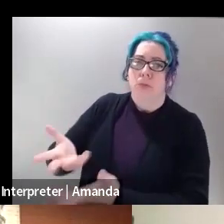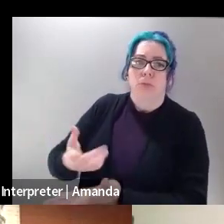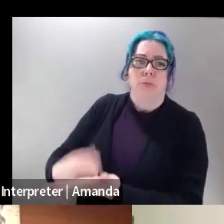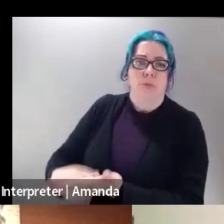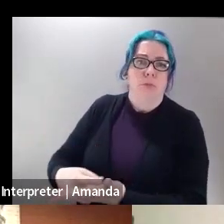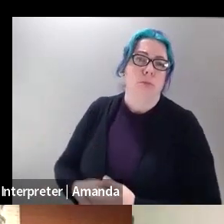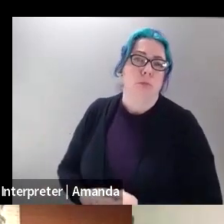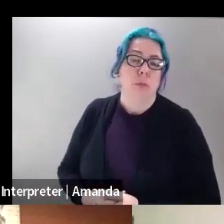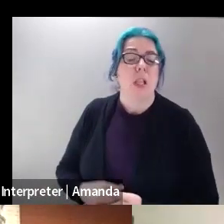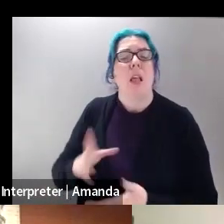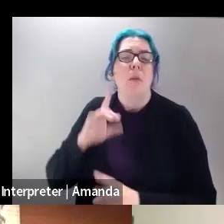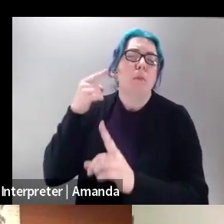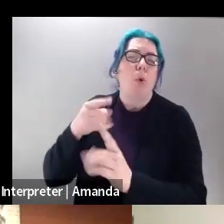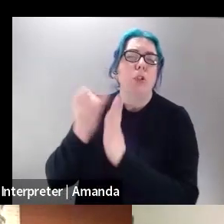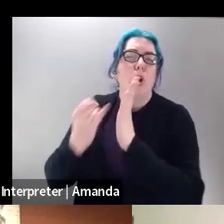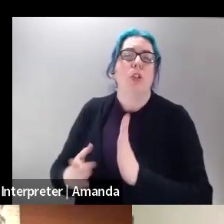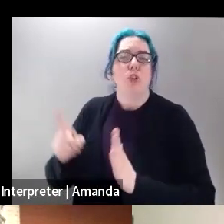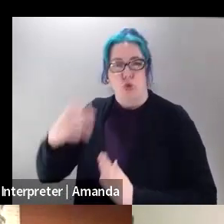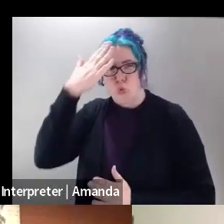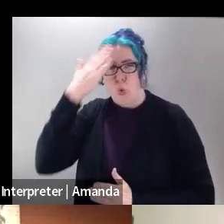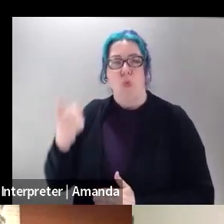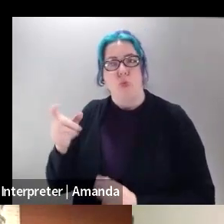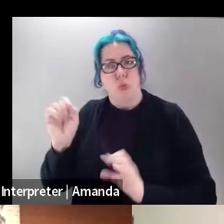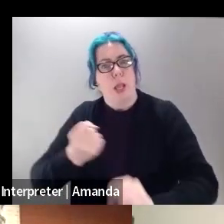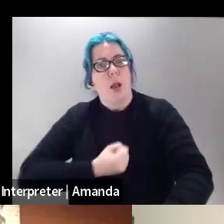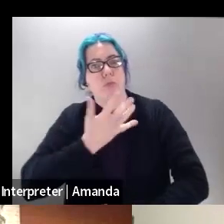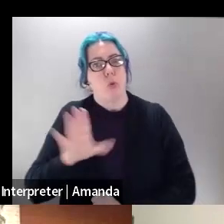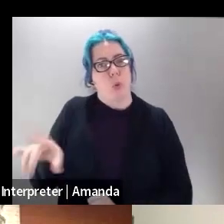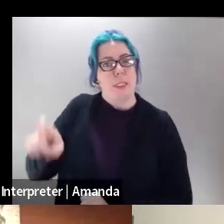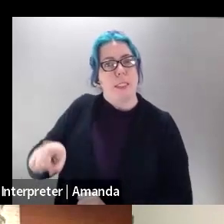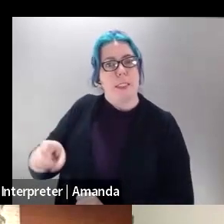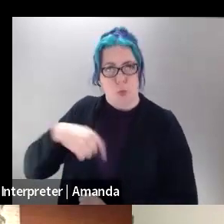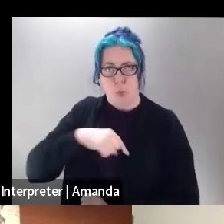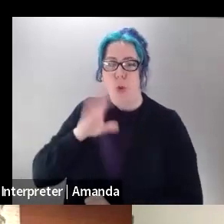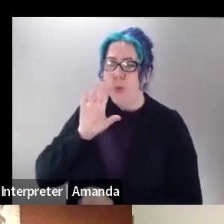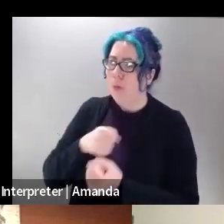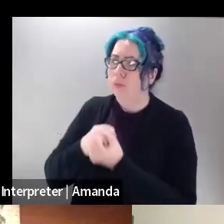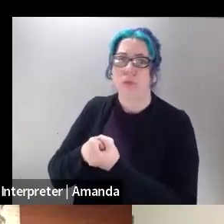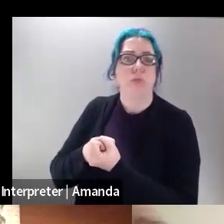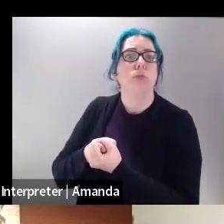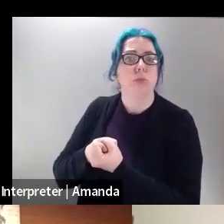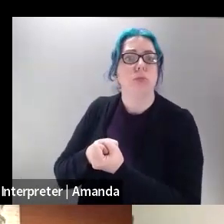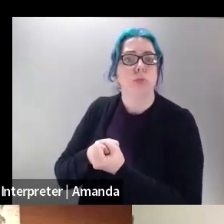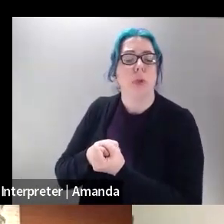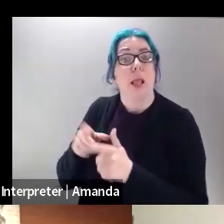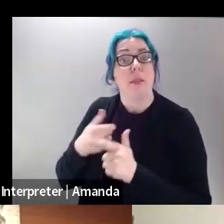up knowing that they're able to express what they need and how they'll be supported, and that we're going into that relationship knowing.